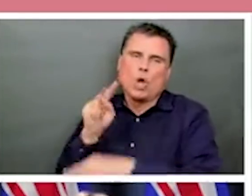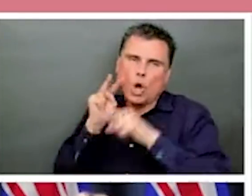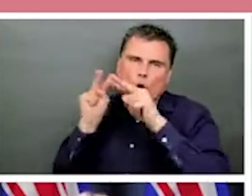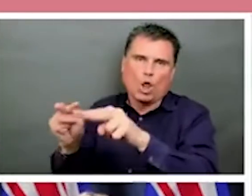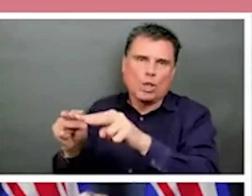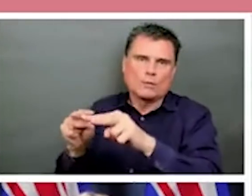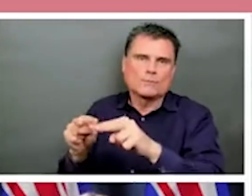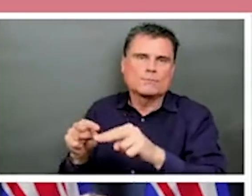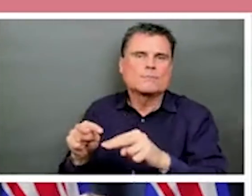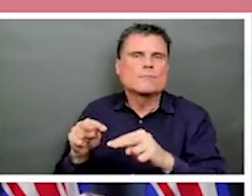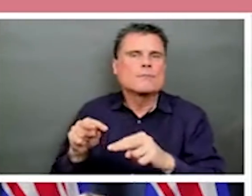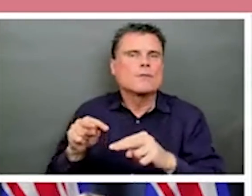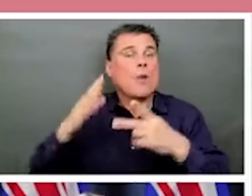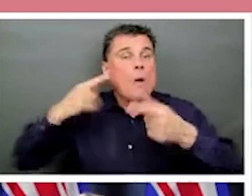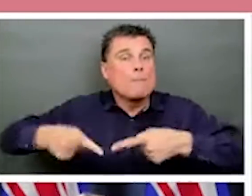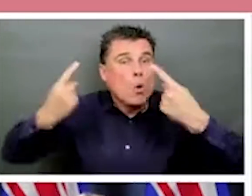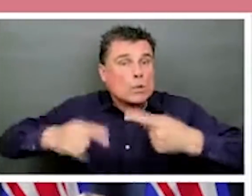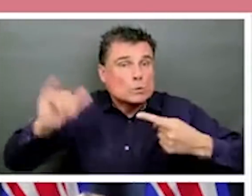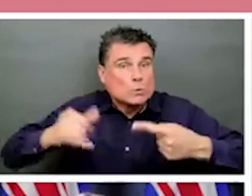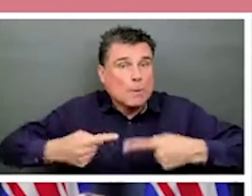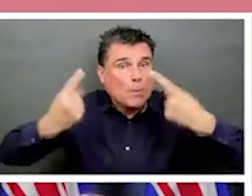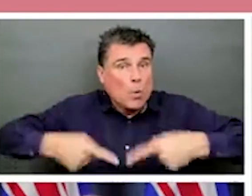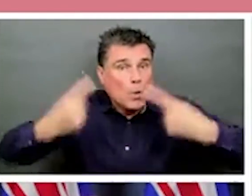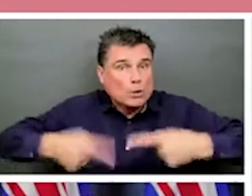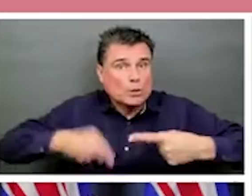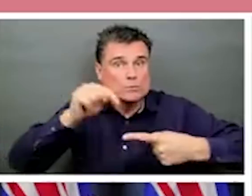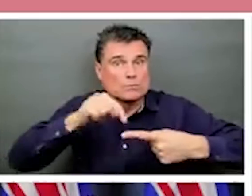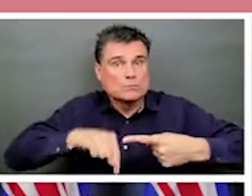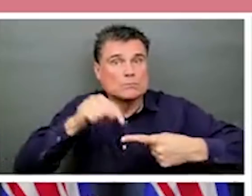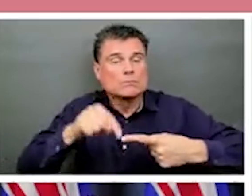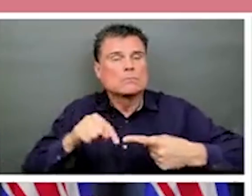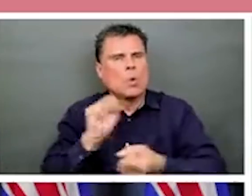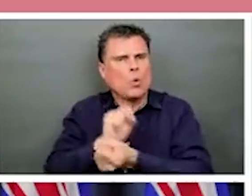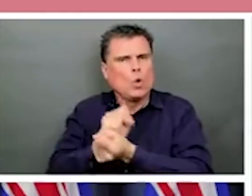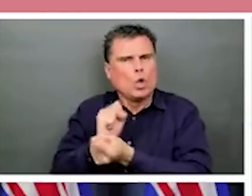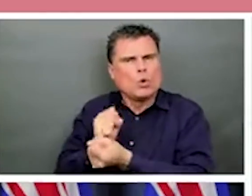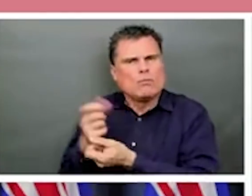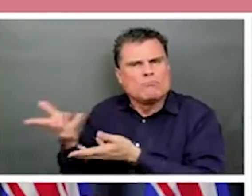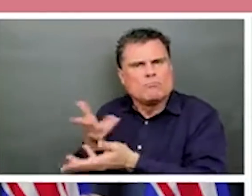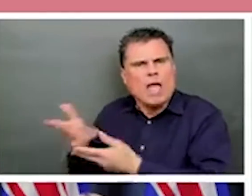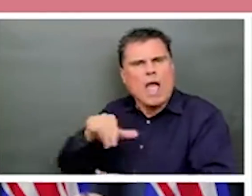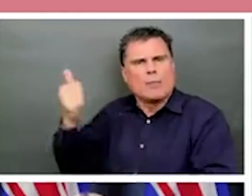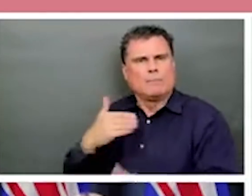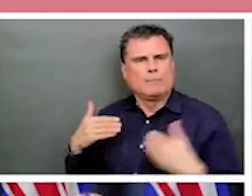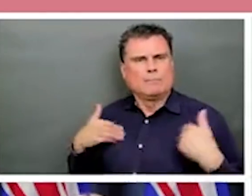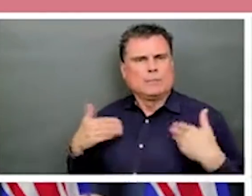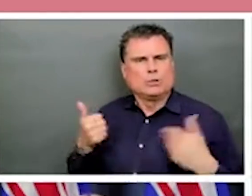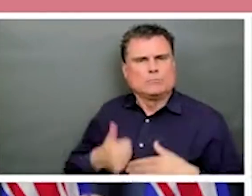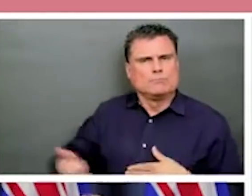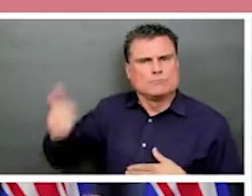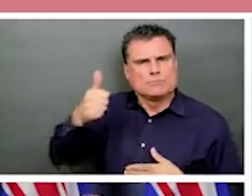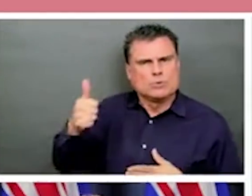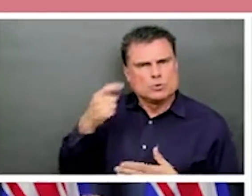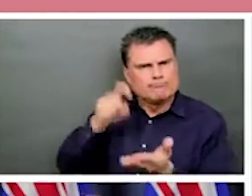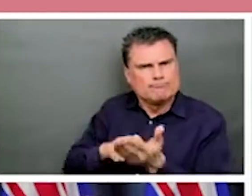Transportation and Infrastructure to identify exactly who the groups are at risk in these